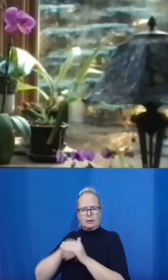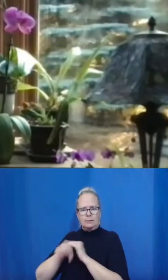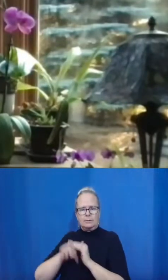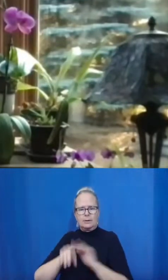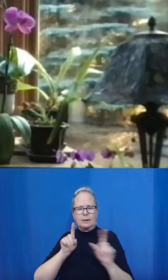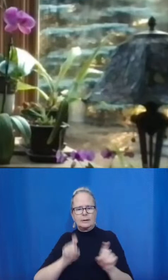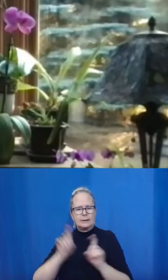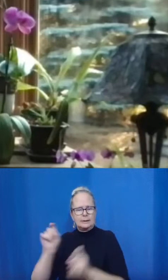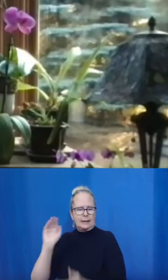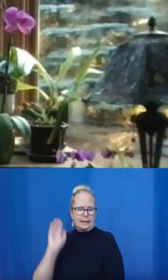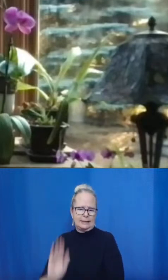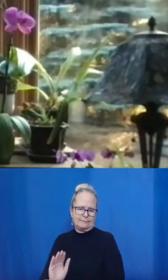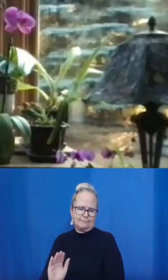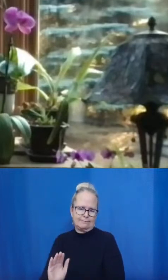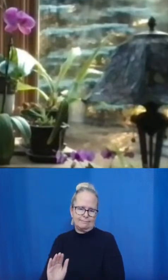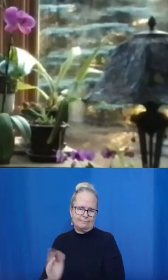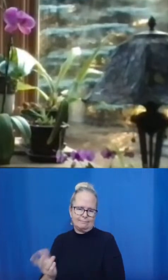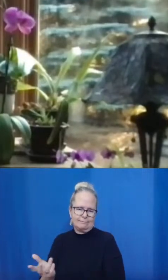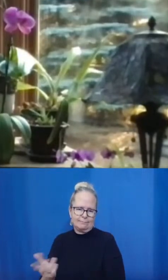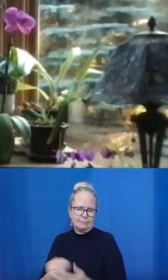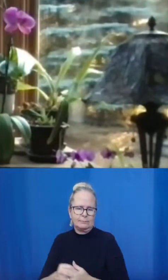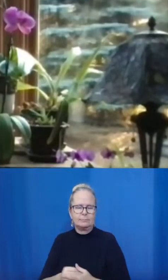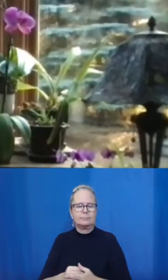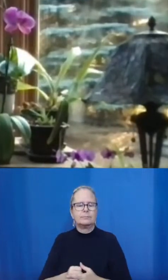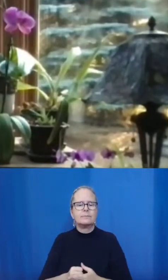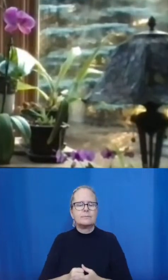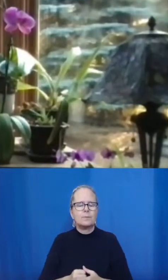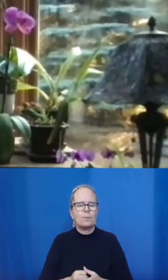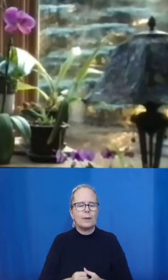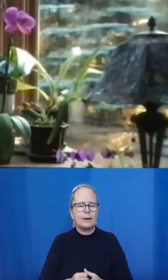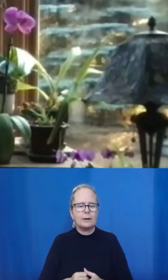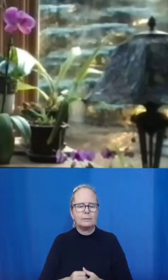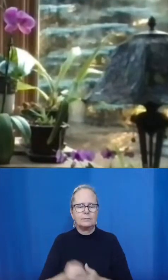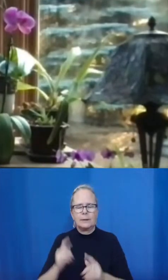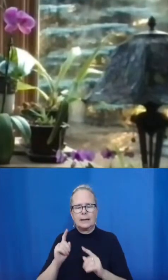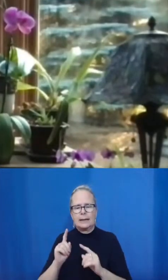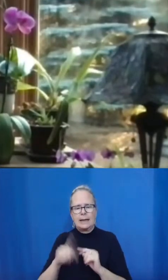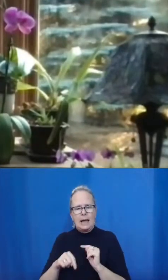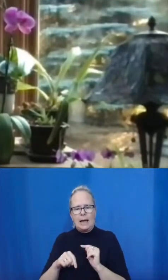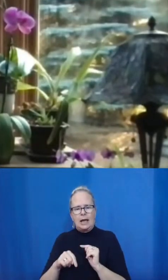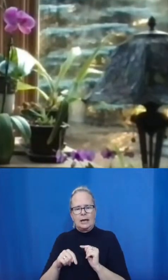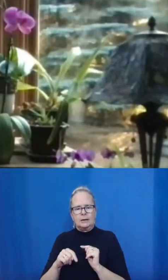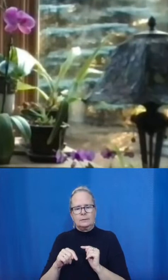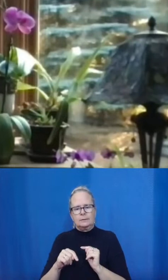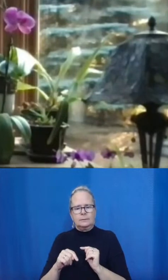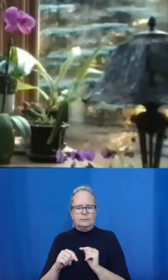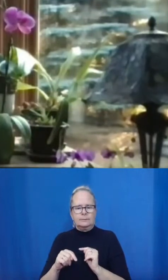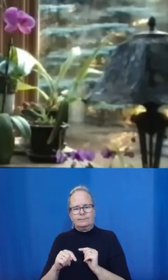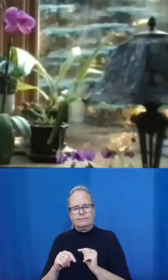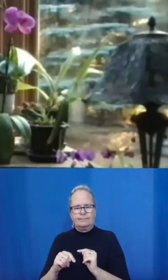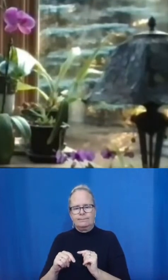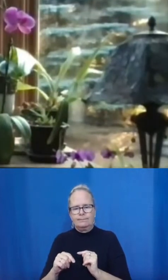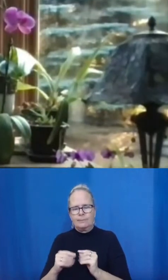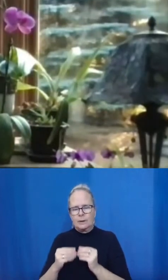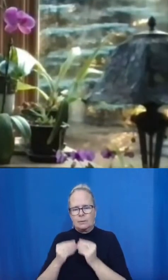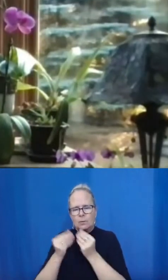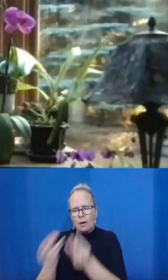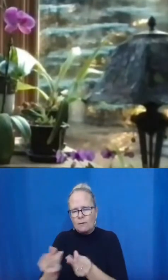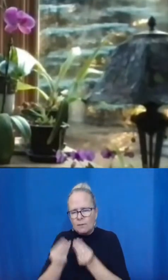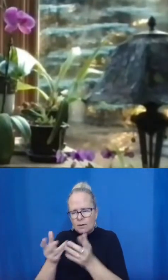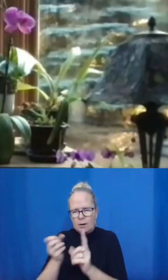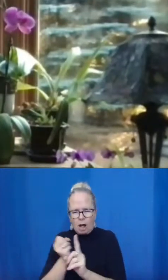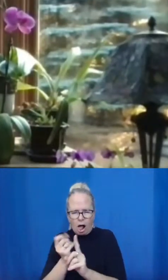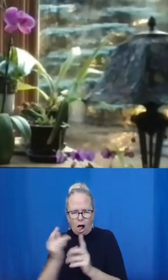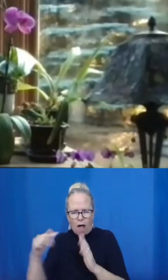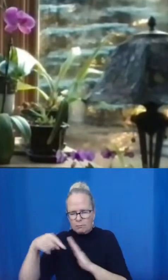to evaluate and assess patients for transplant. There are less, and just as we heard from Dr. Peters, there's less access to intensive